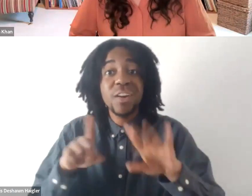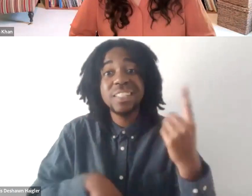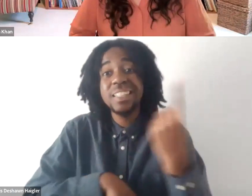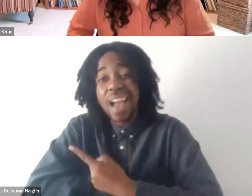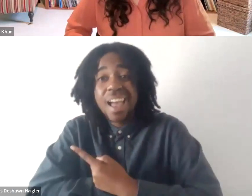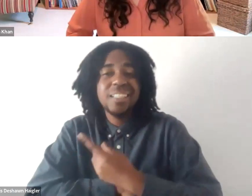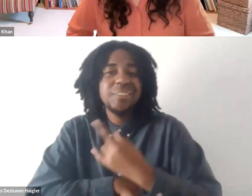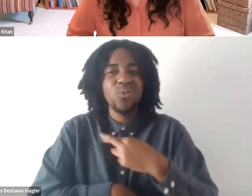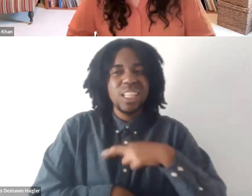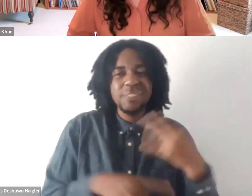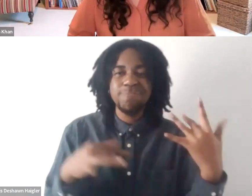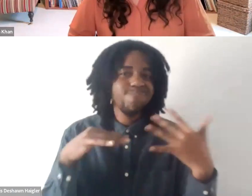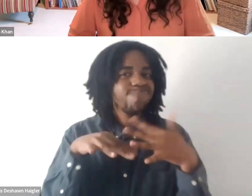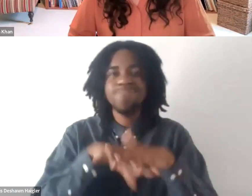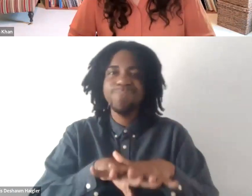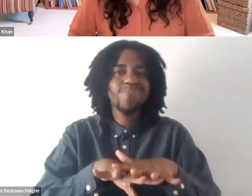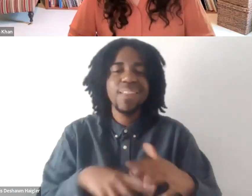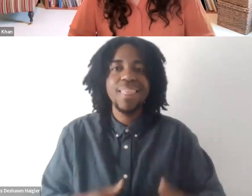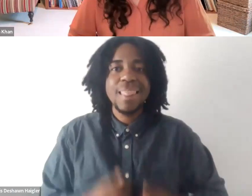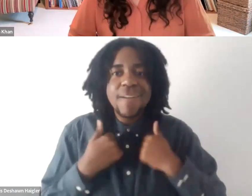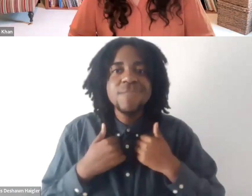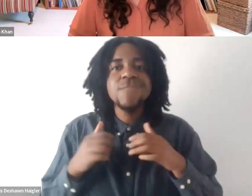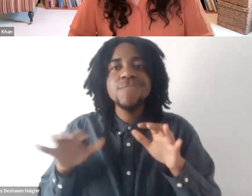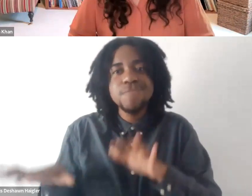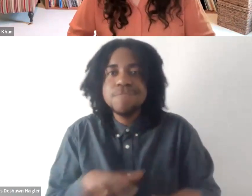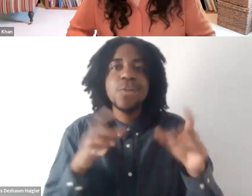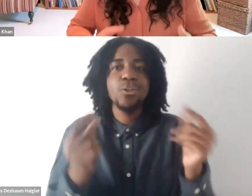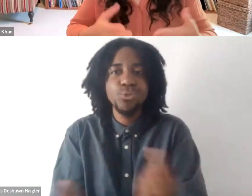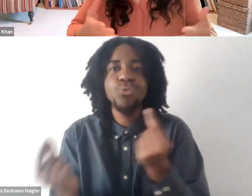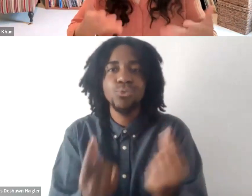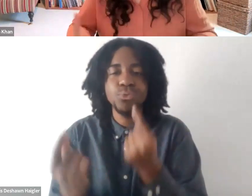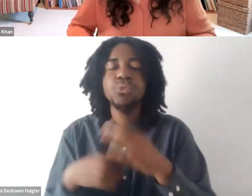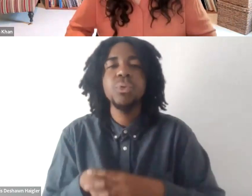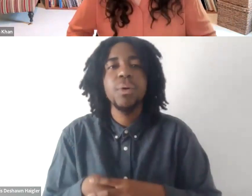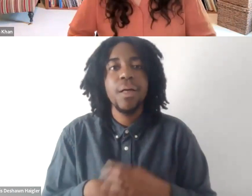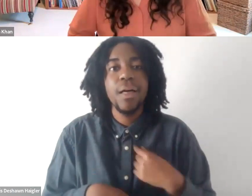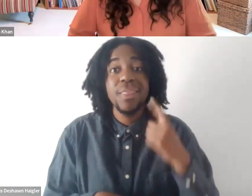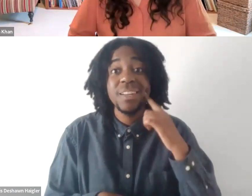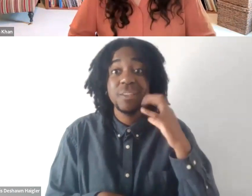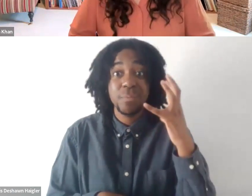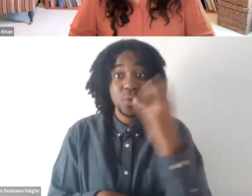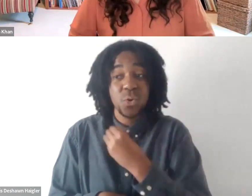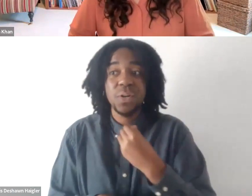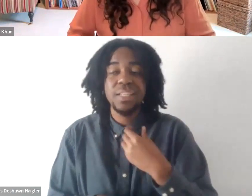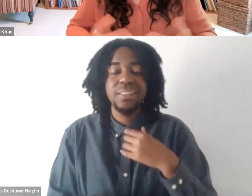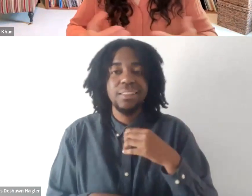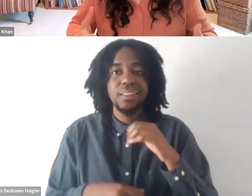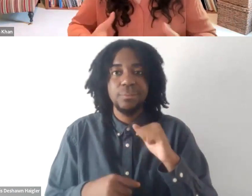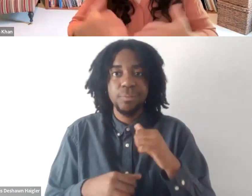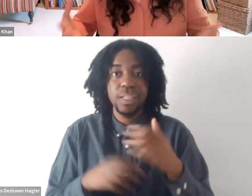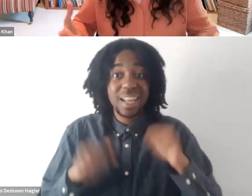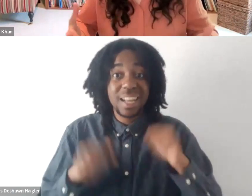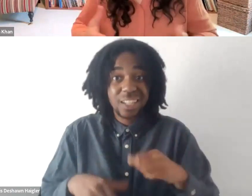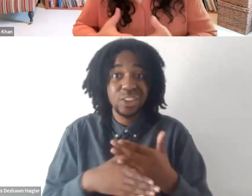life, as it is for so many people. And I think the beauty of being able to share these traditions is that sense